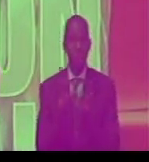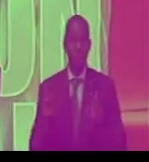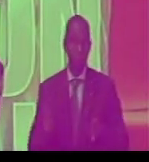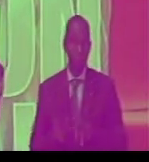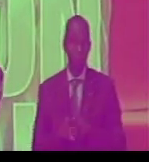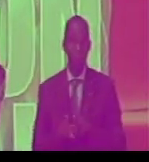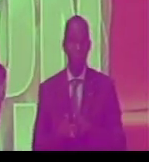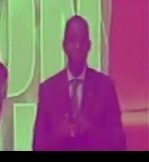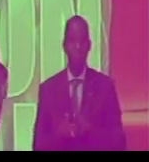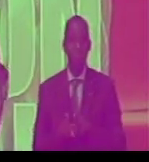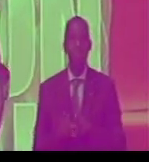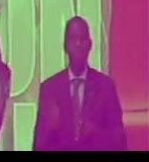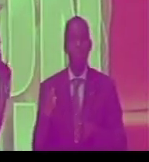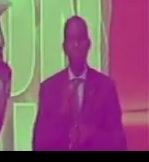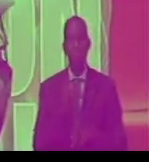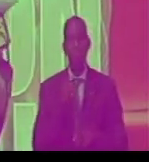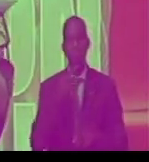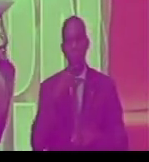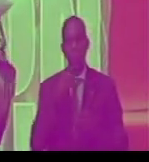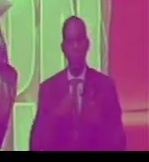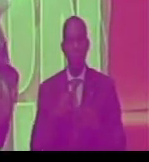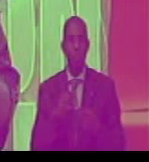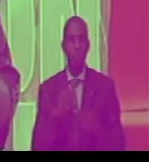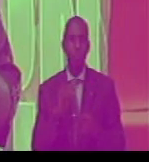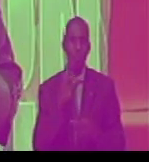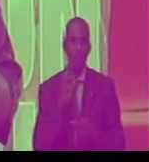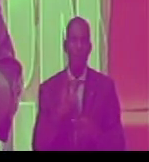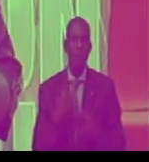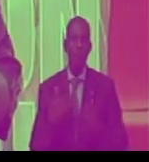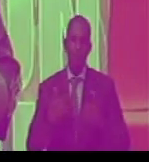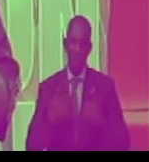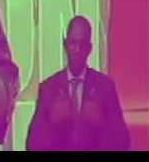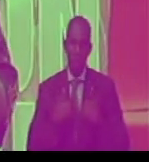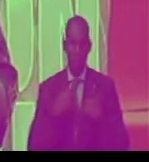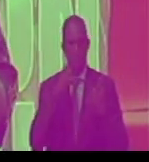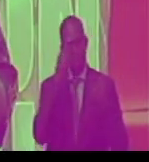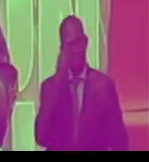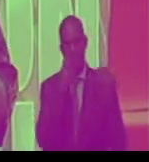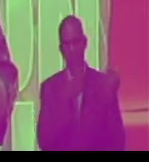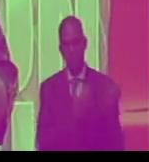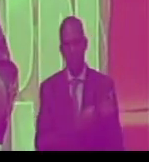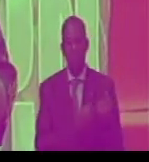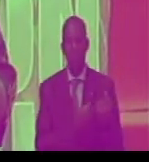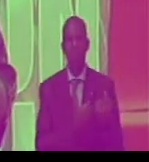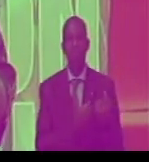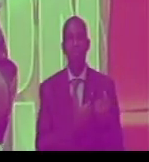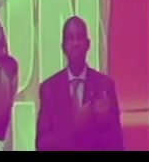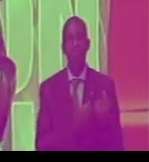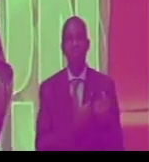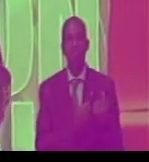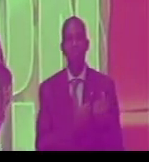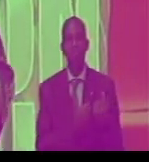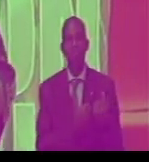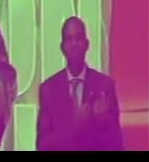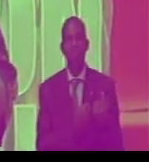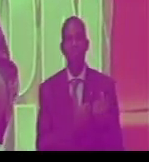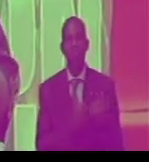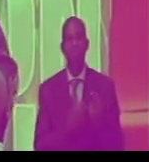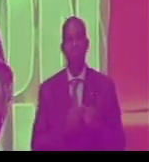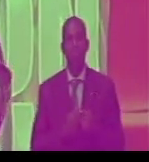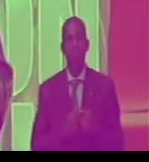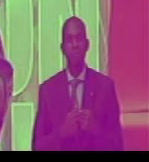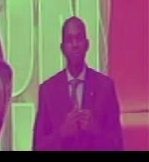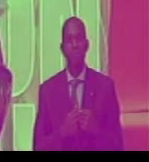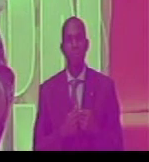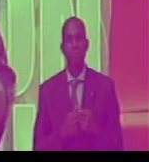I get to that place, he made us, we told us to have faith. We connected our faith